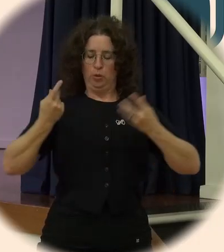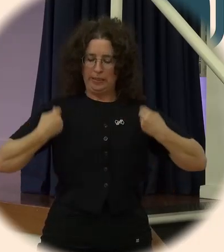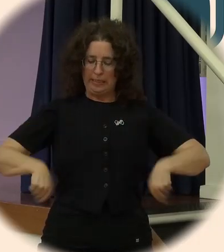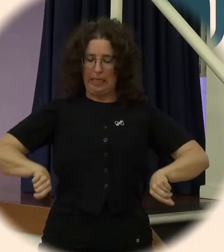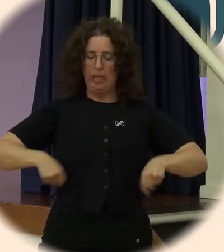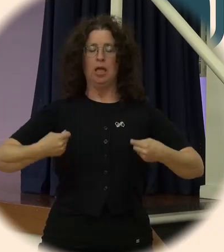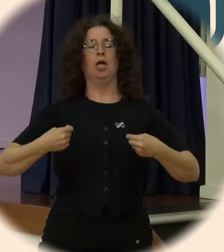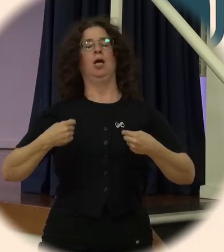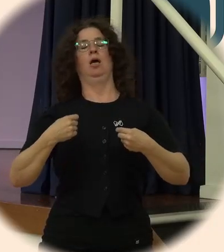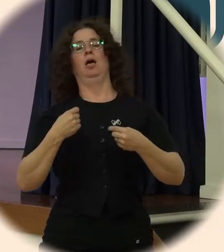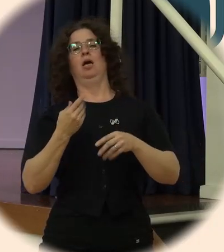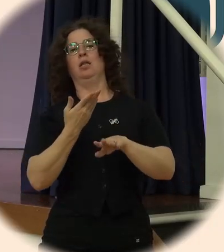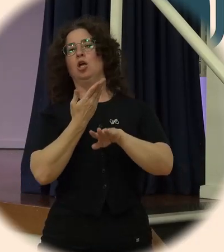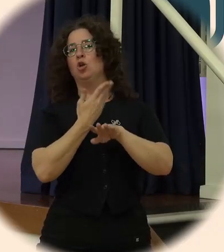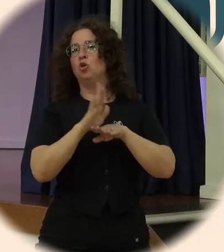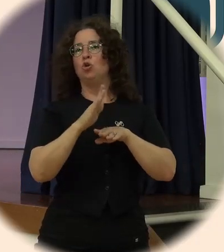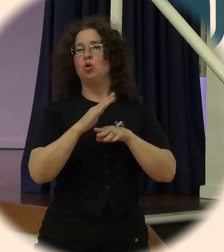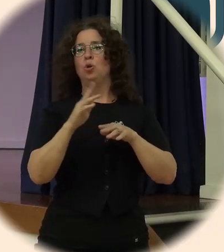testing everything